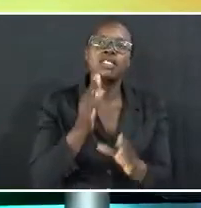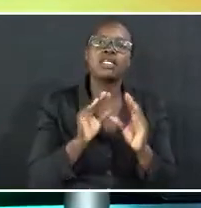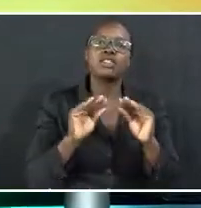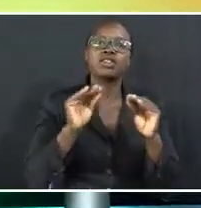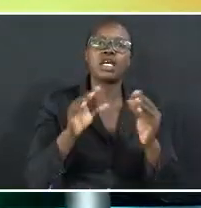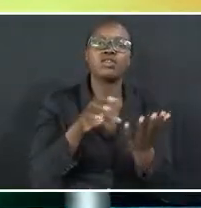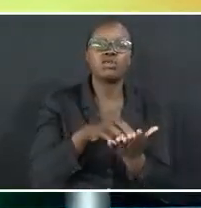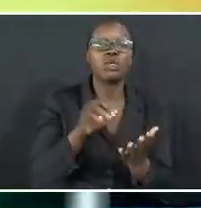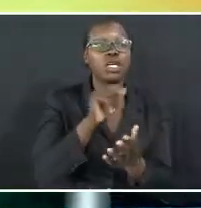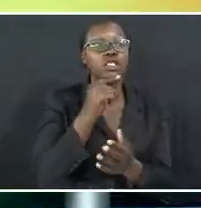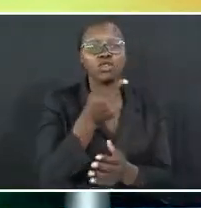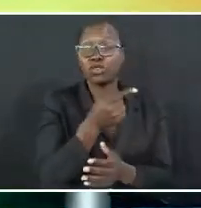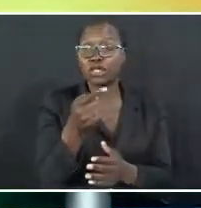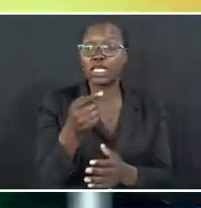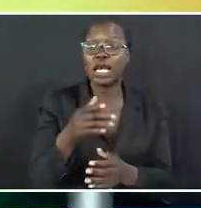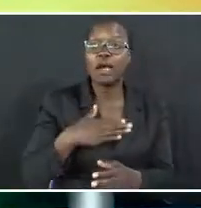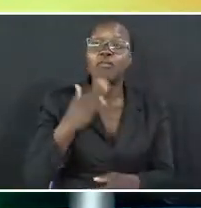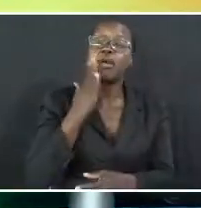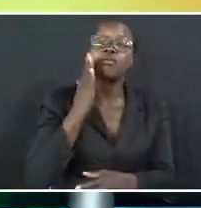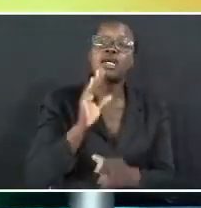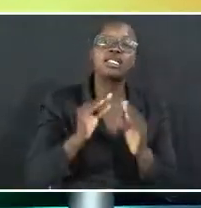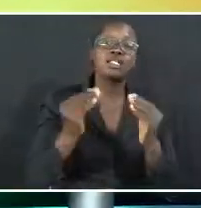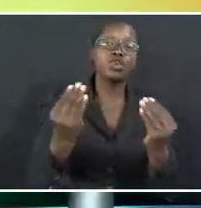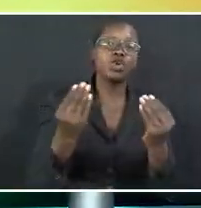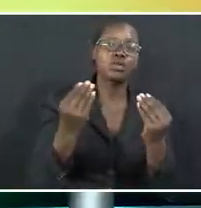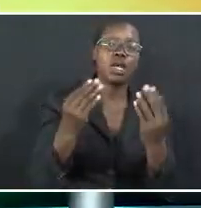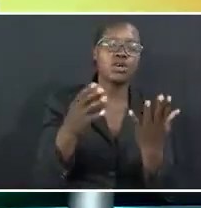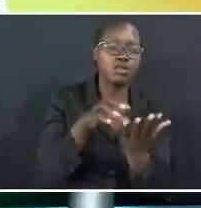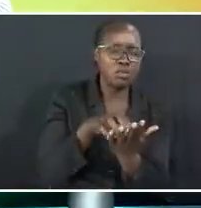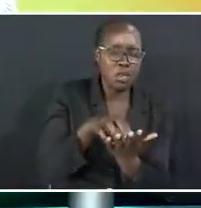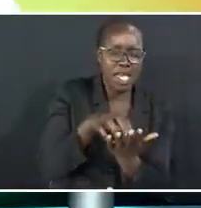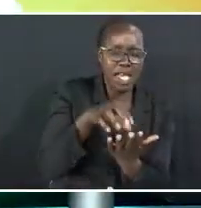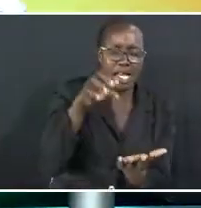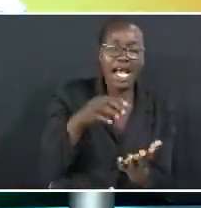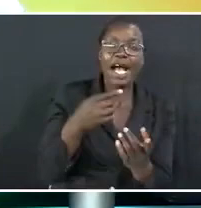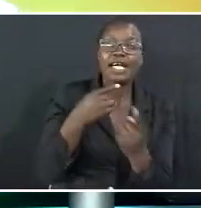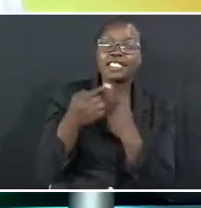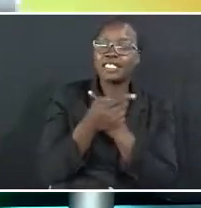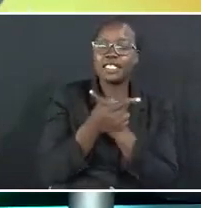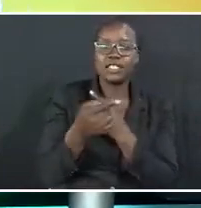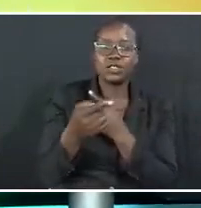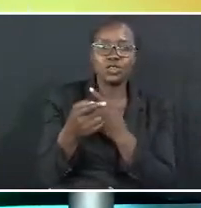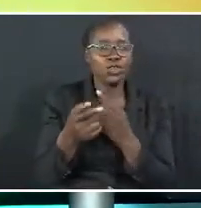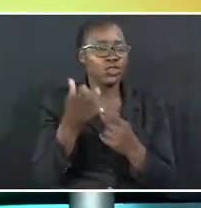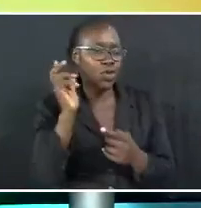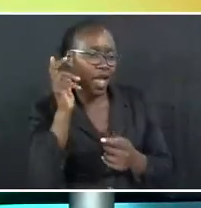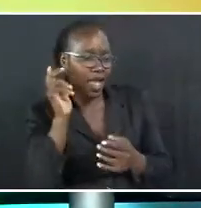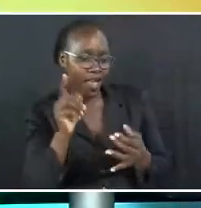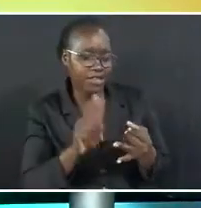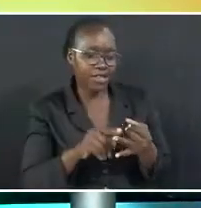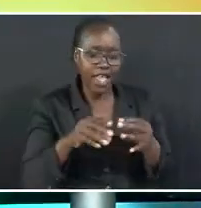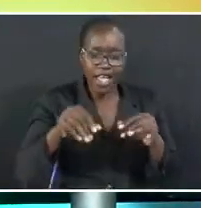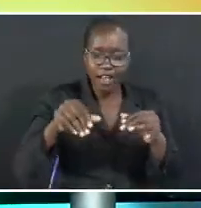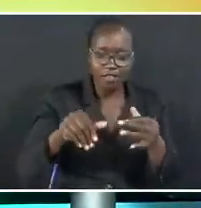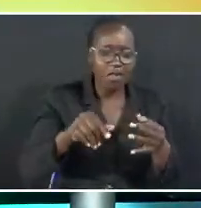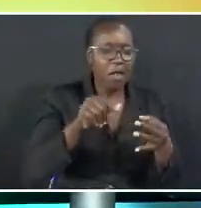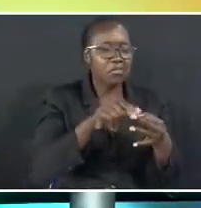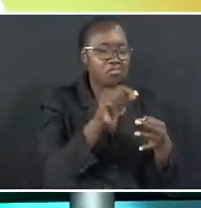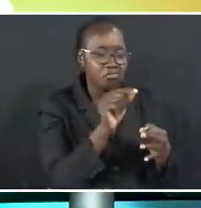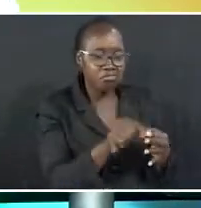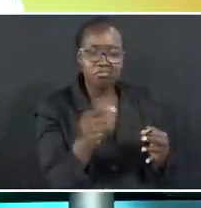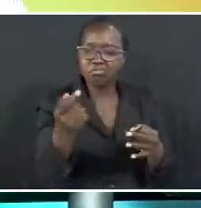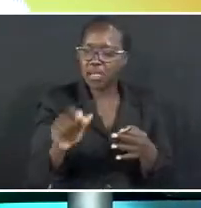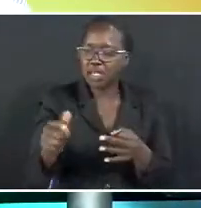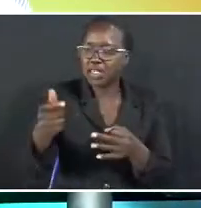to bake. I told you that my mom taught me how to bake. And as she tells you, you put eggs, you put flour, you put this, you put